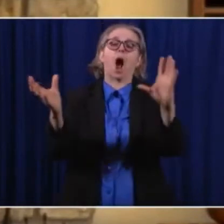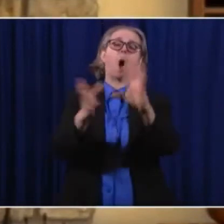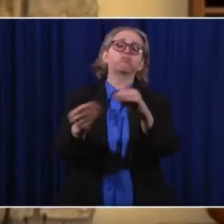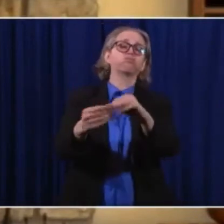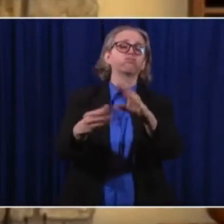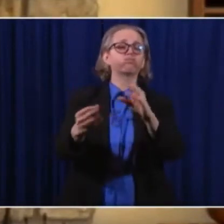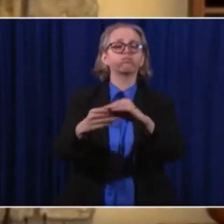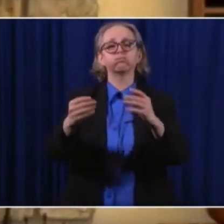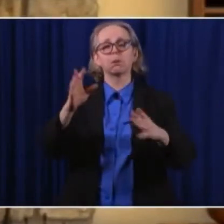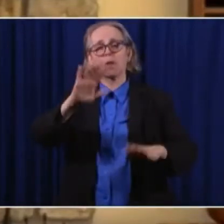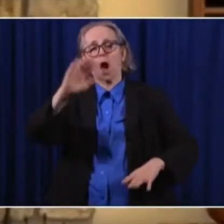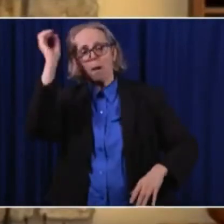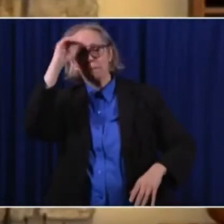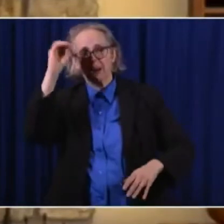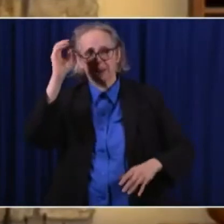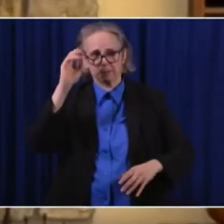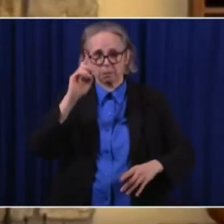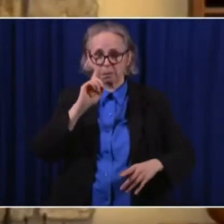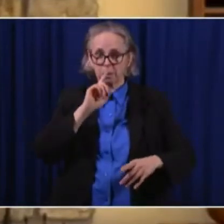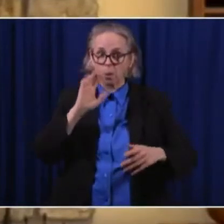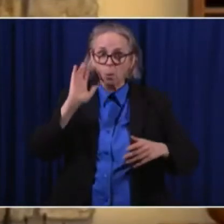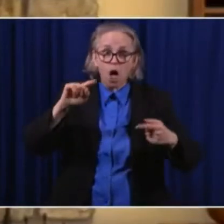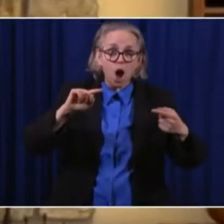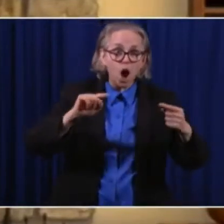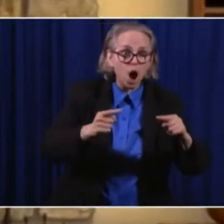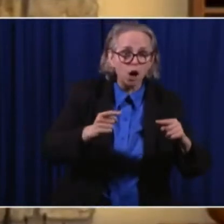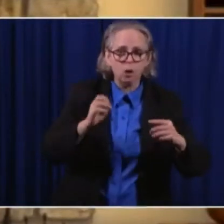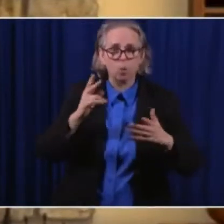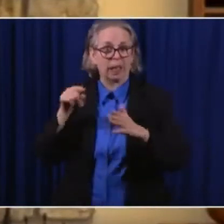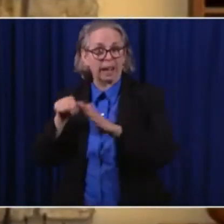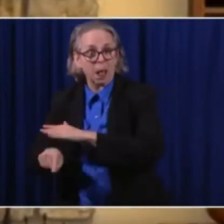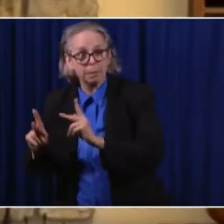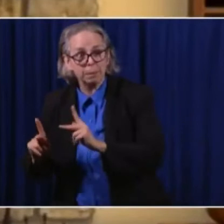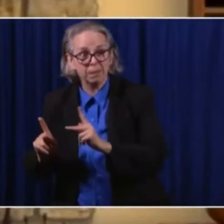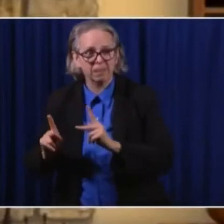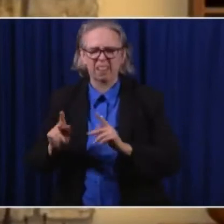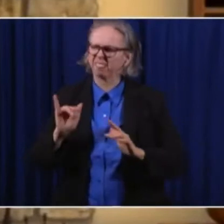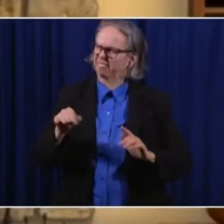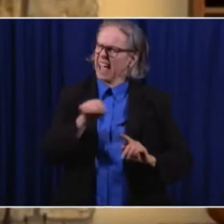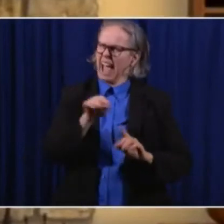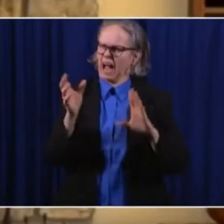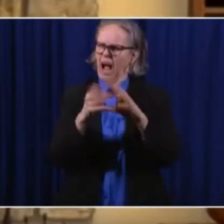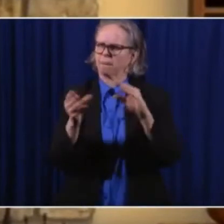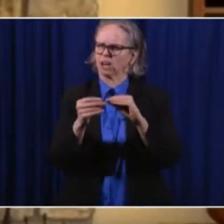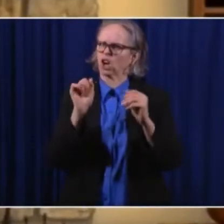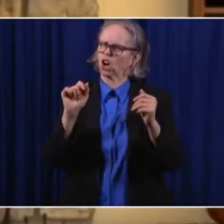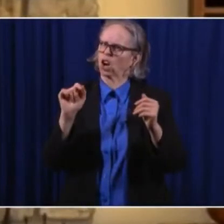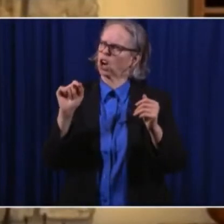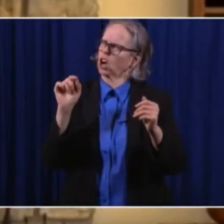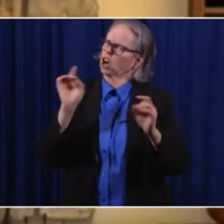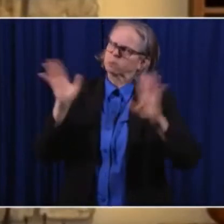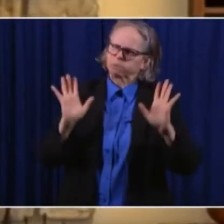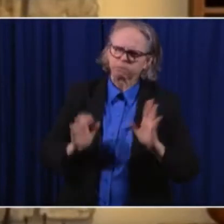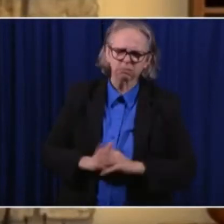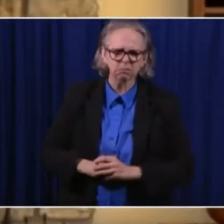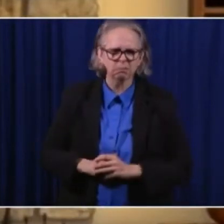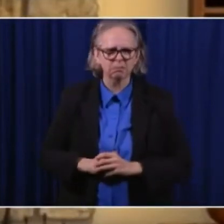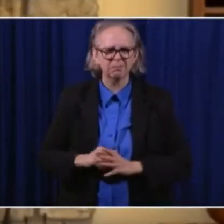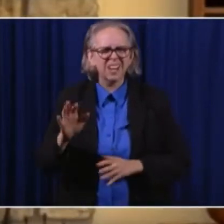killing them. So I find that to be totally outrageous. Can you just follow up on